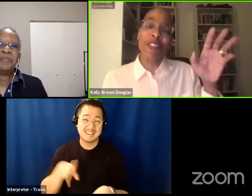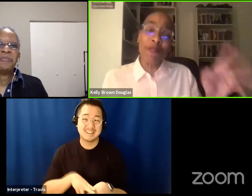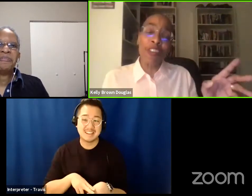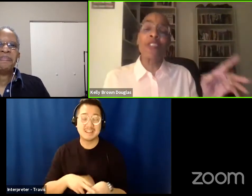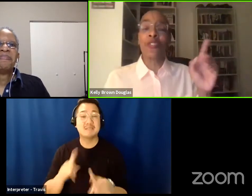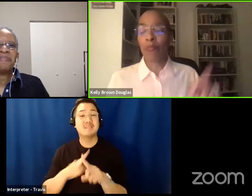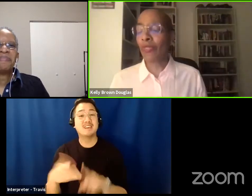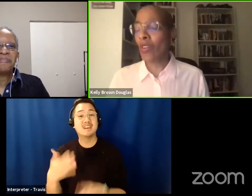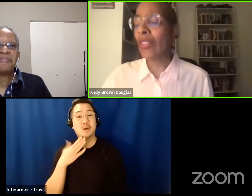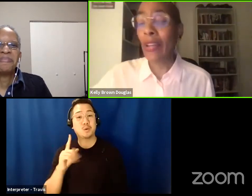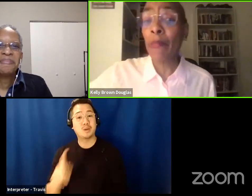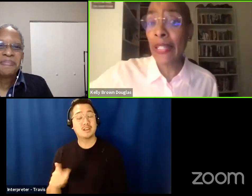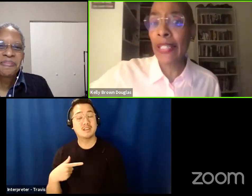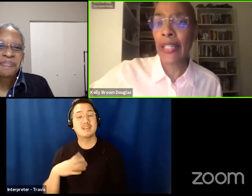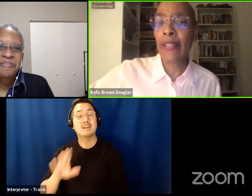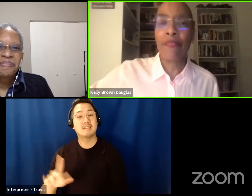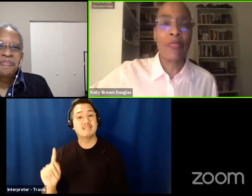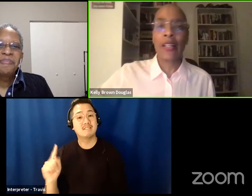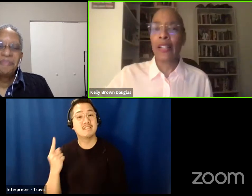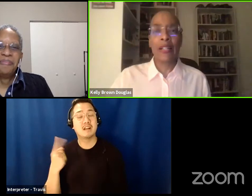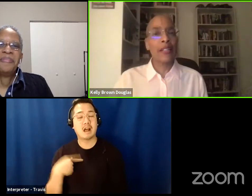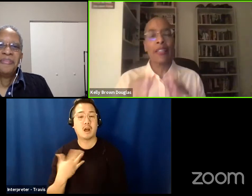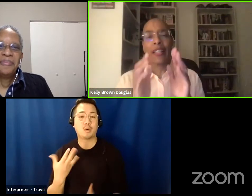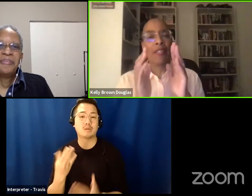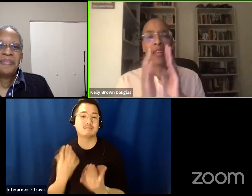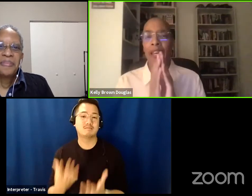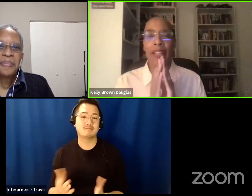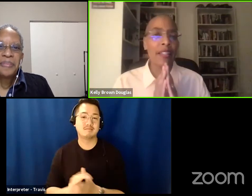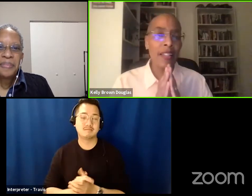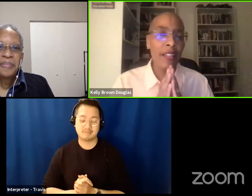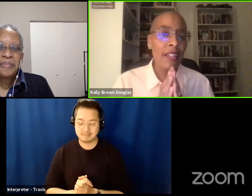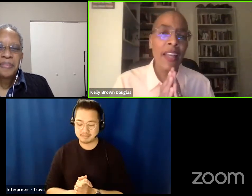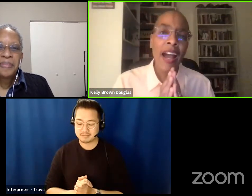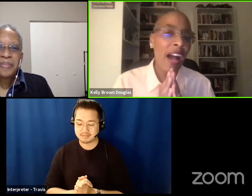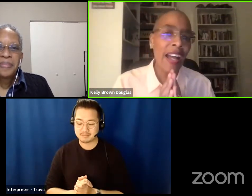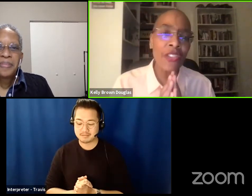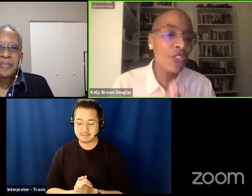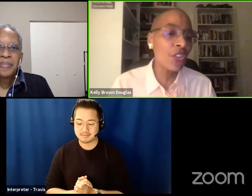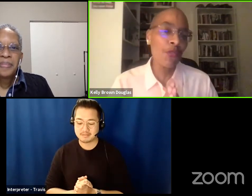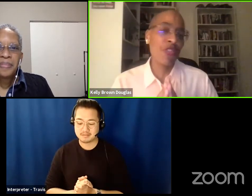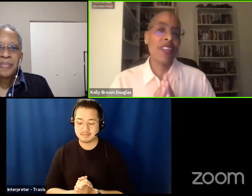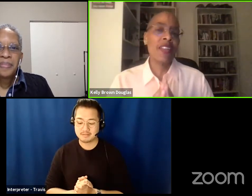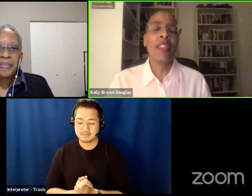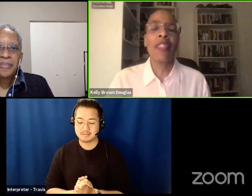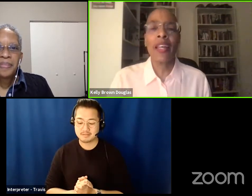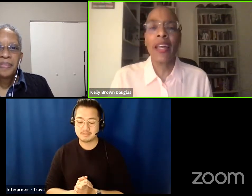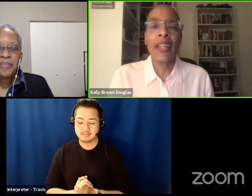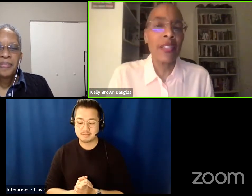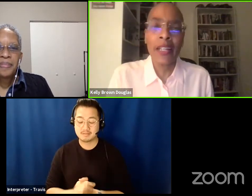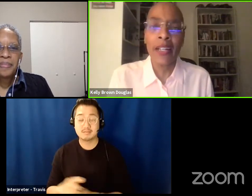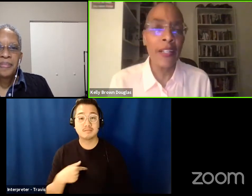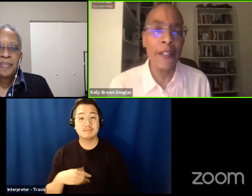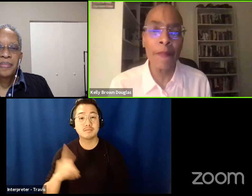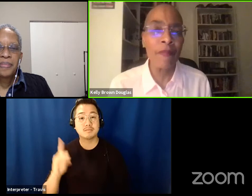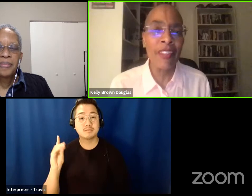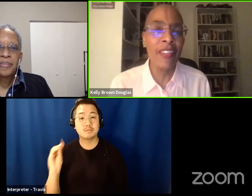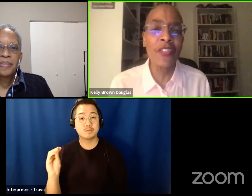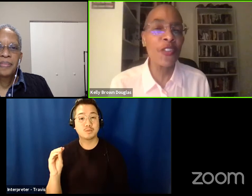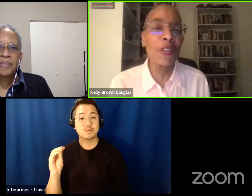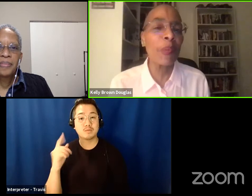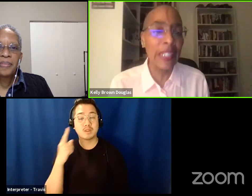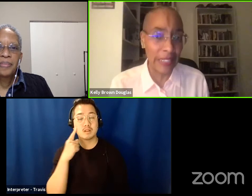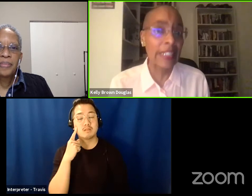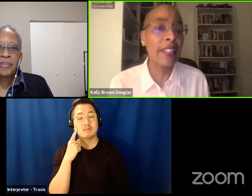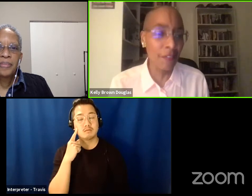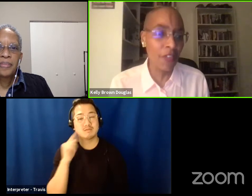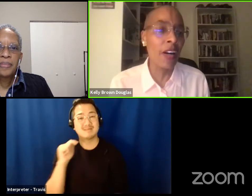But a good question. First, though, let me say that I do think that this